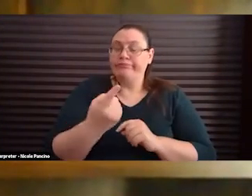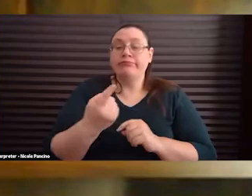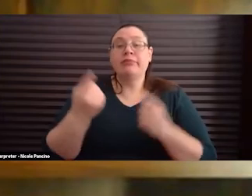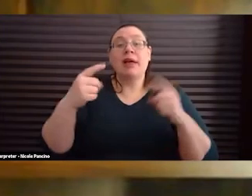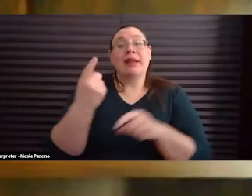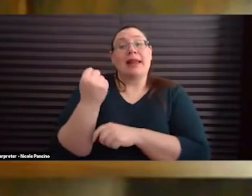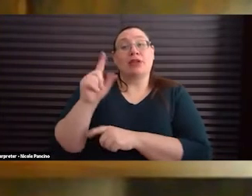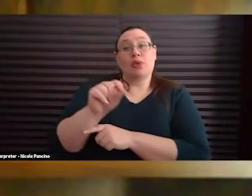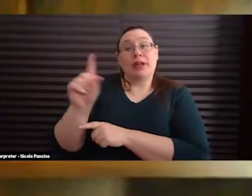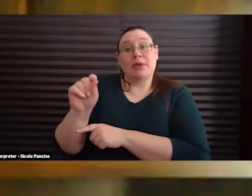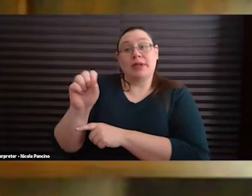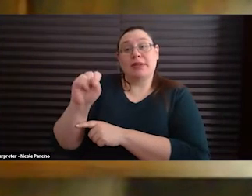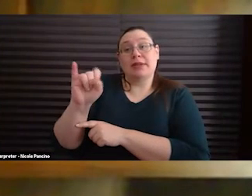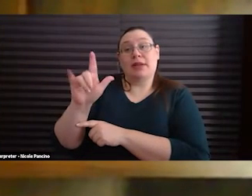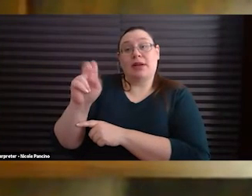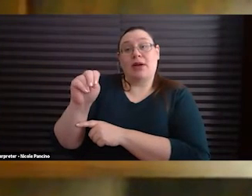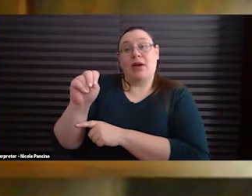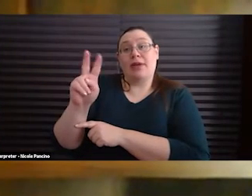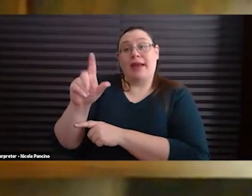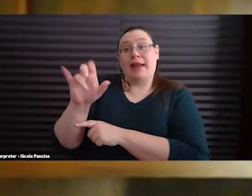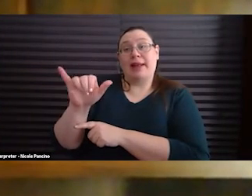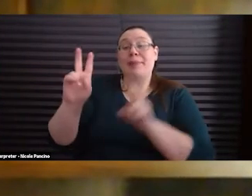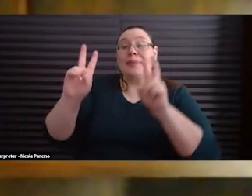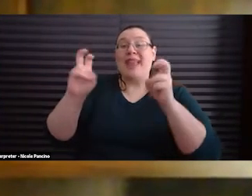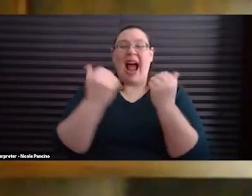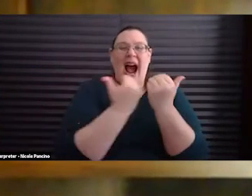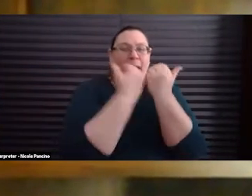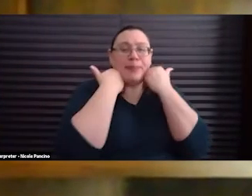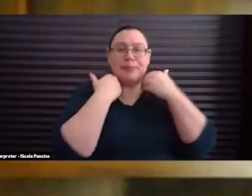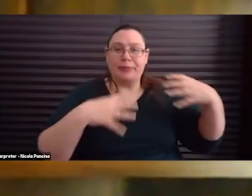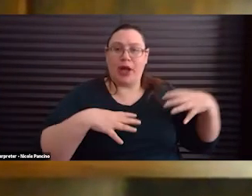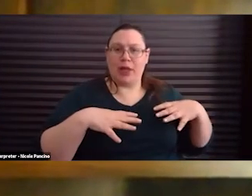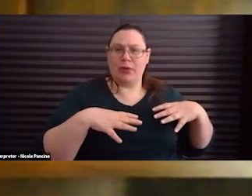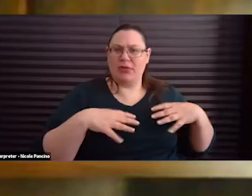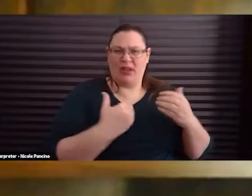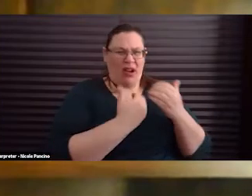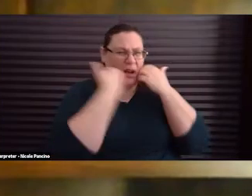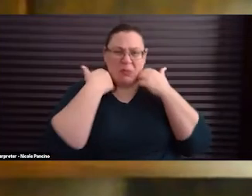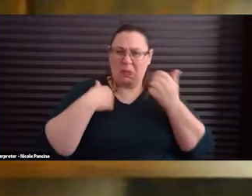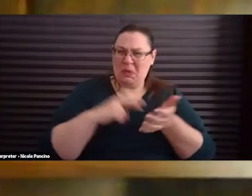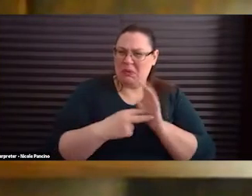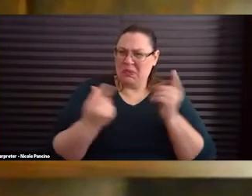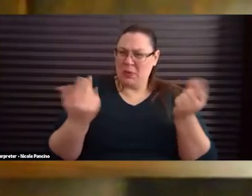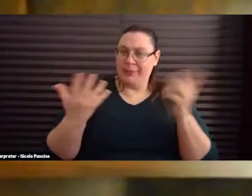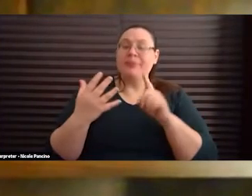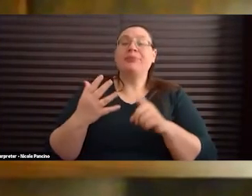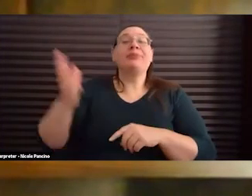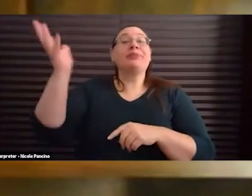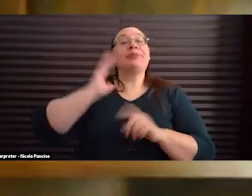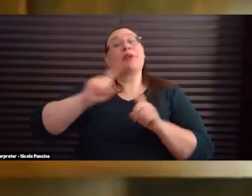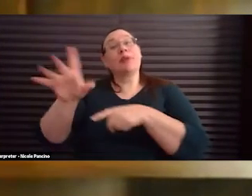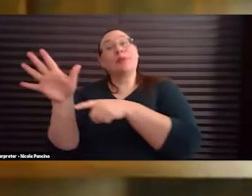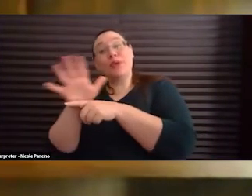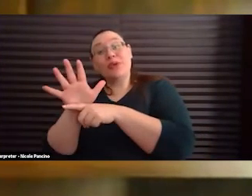Silicon Valley ate Hollywood. What do I mean by that? I mean, on one level, we used to go to movies and now we sit